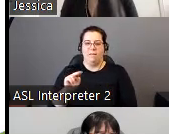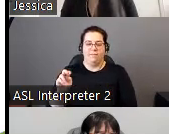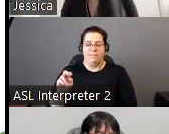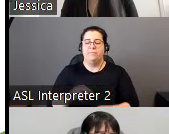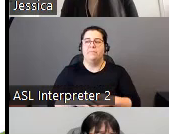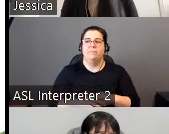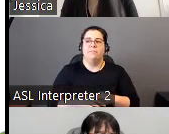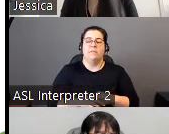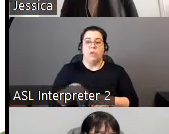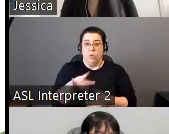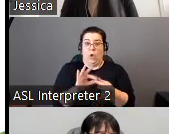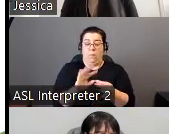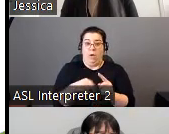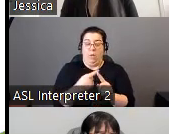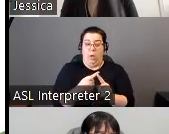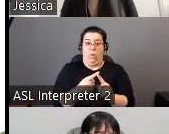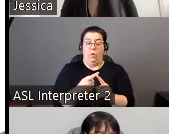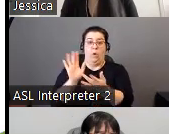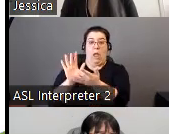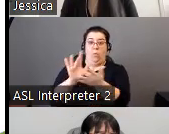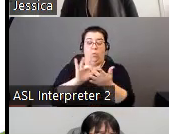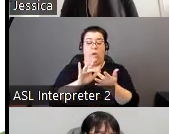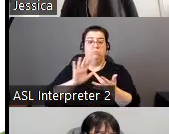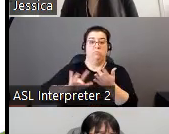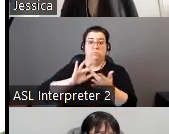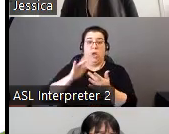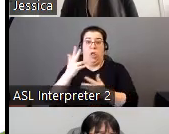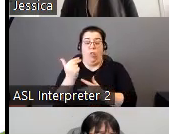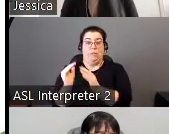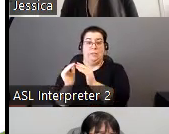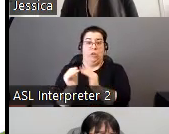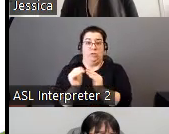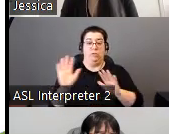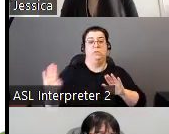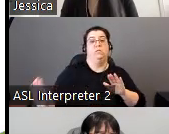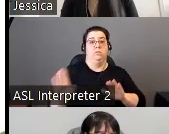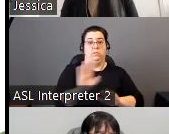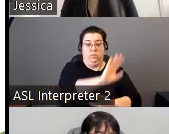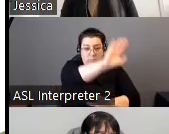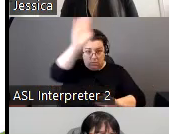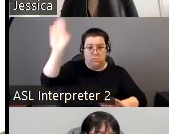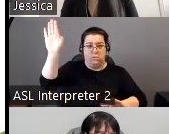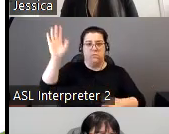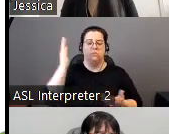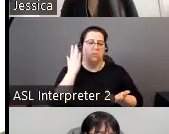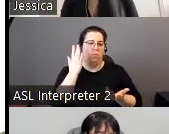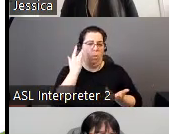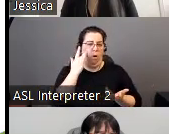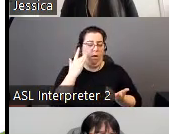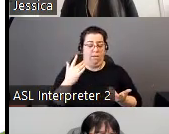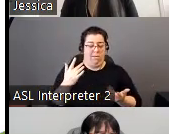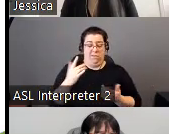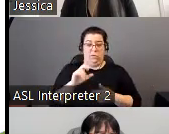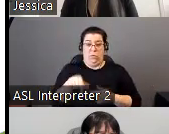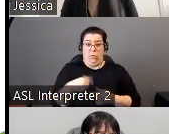the 13 shelters, so is that only because those are the only 13 shelters that deal with older women, or is that